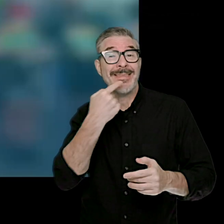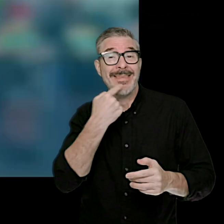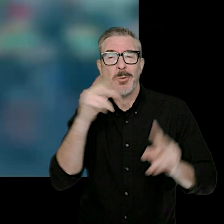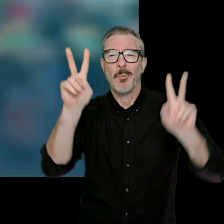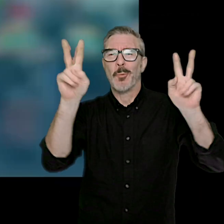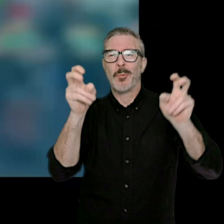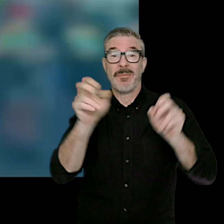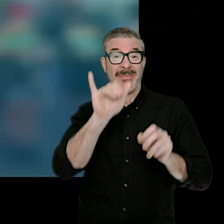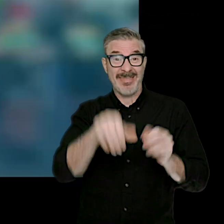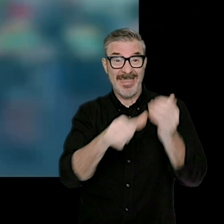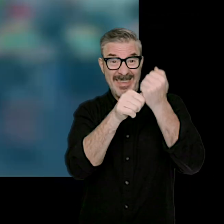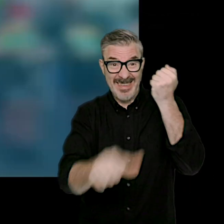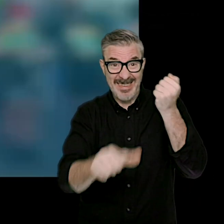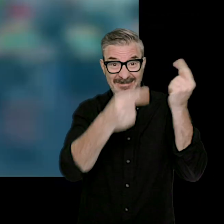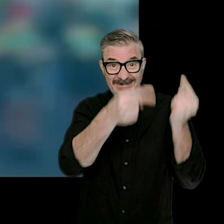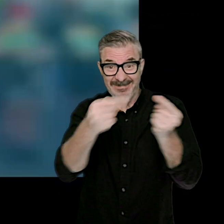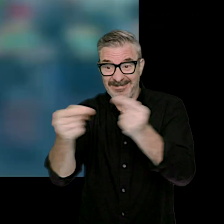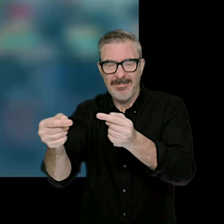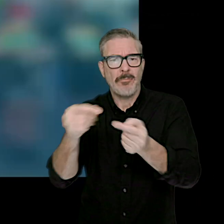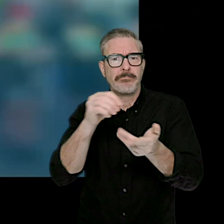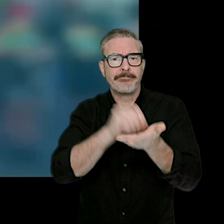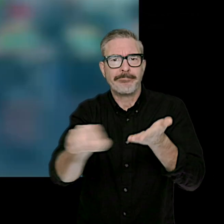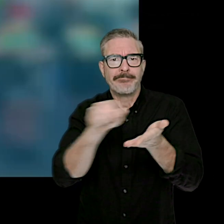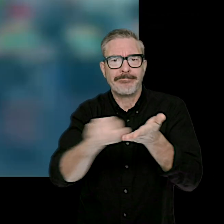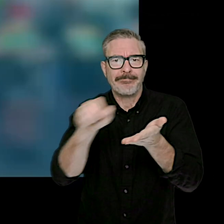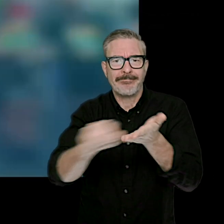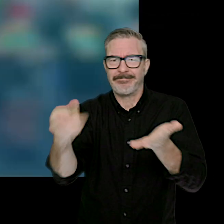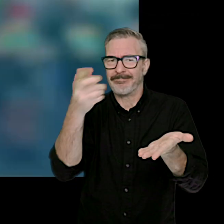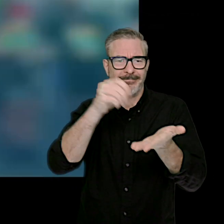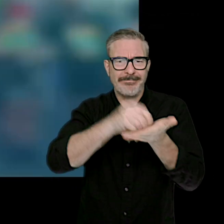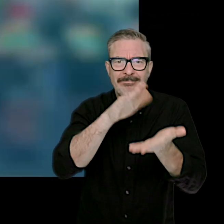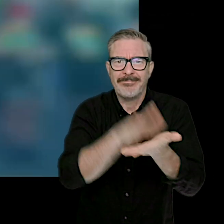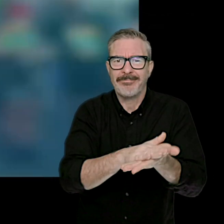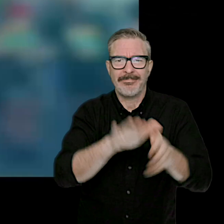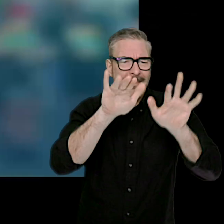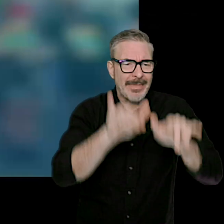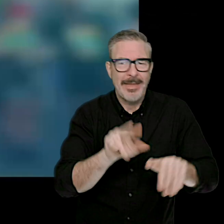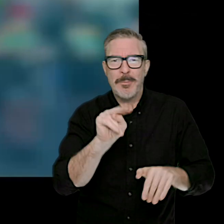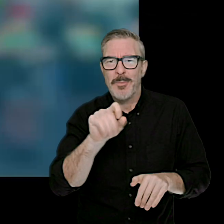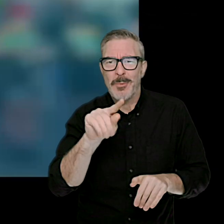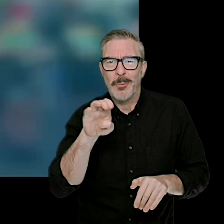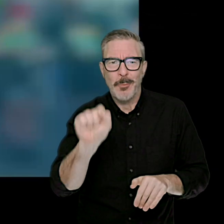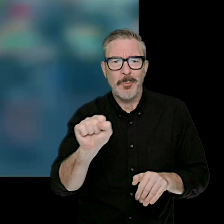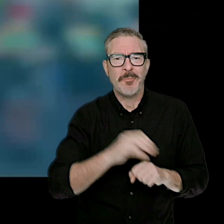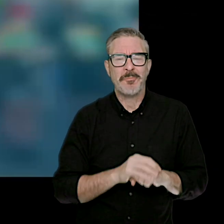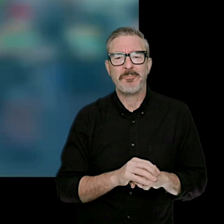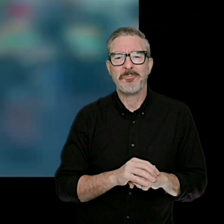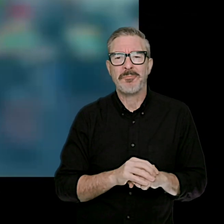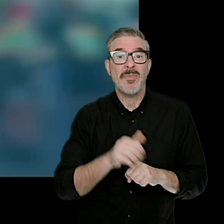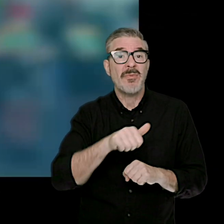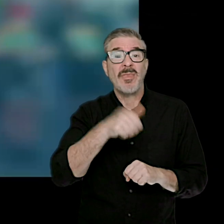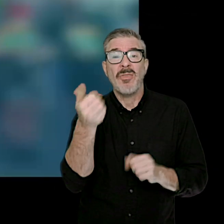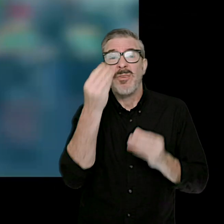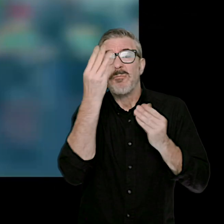Things to take note or to keep are documents, and that could look like schedules,